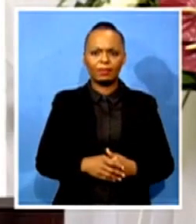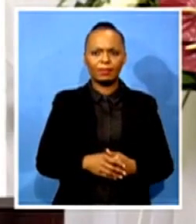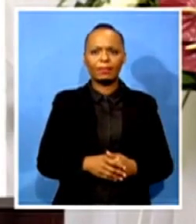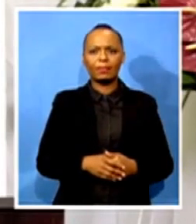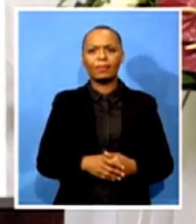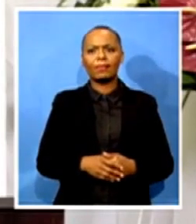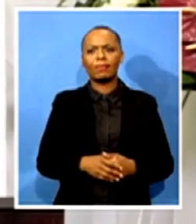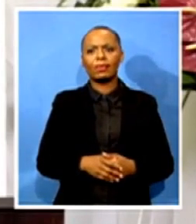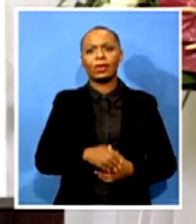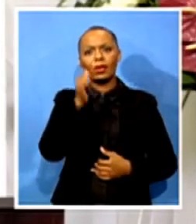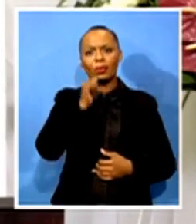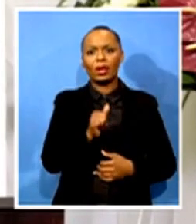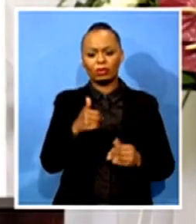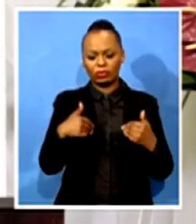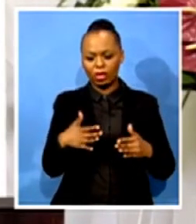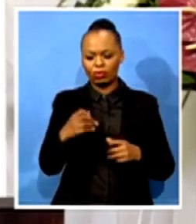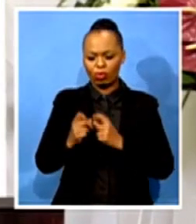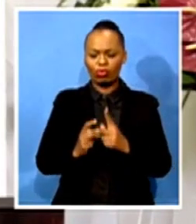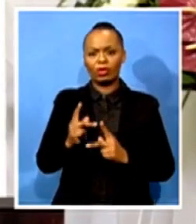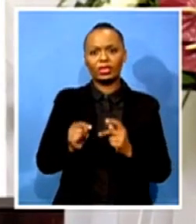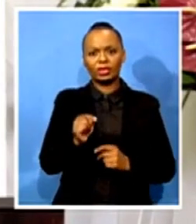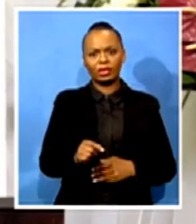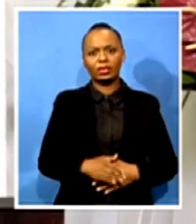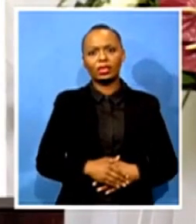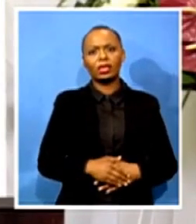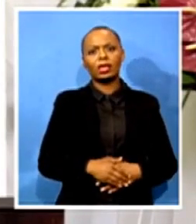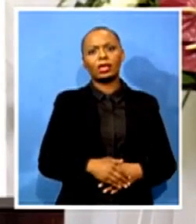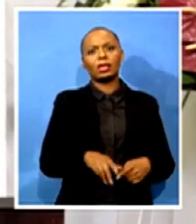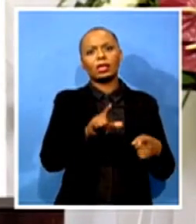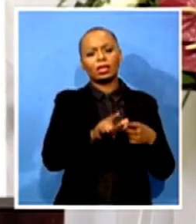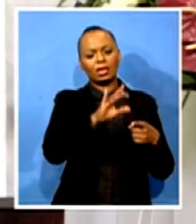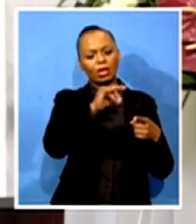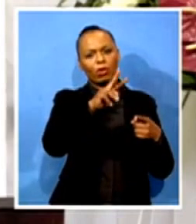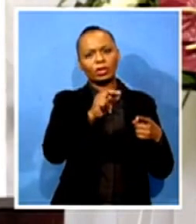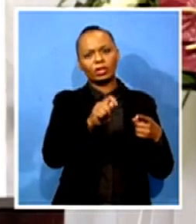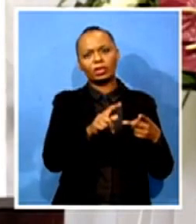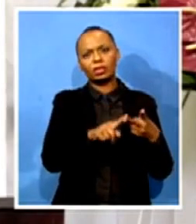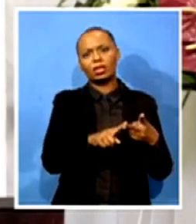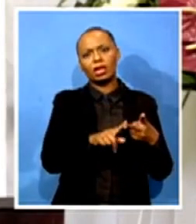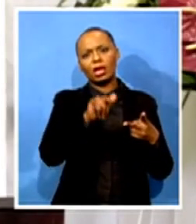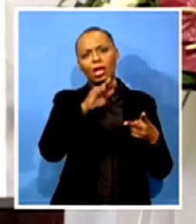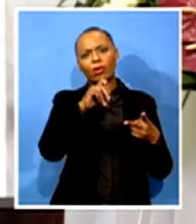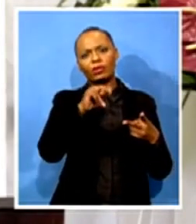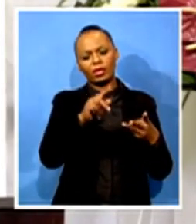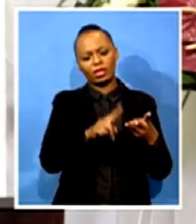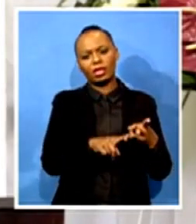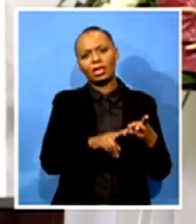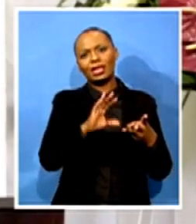is Claremont, Chesterville and Lamontville, because that was South Africa.